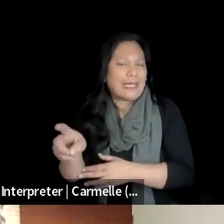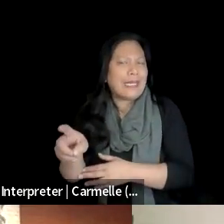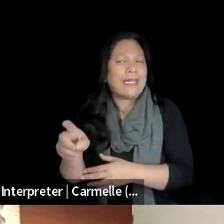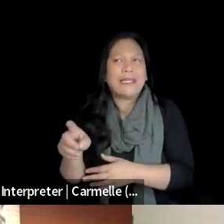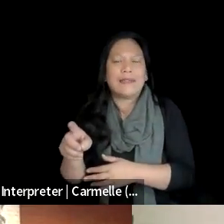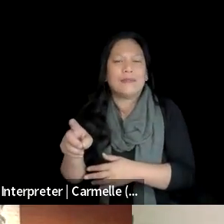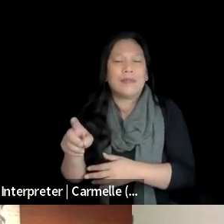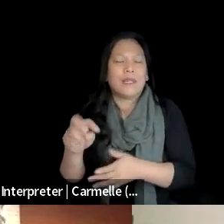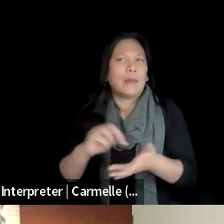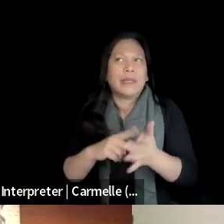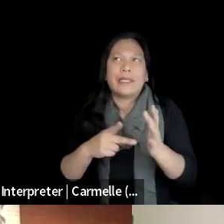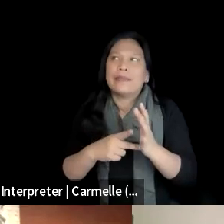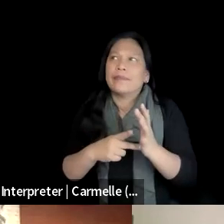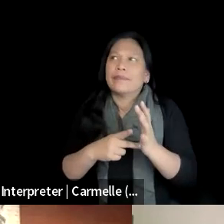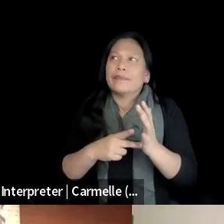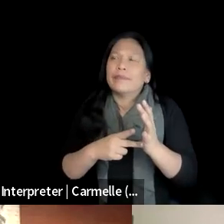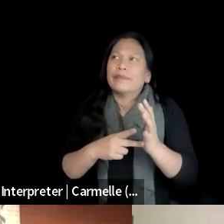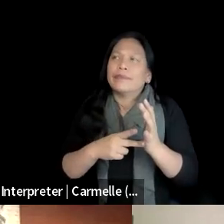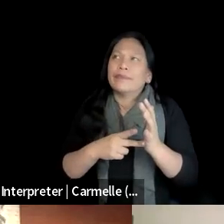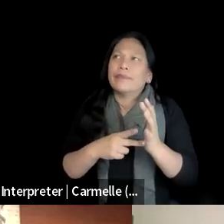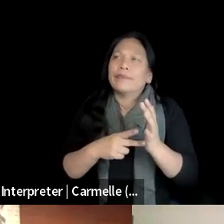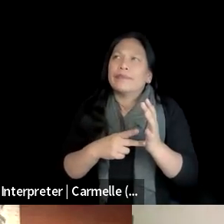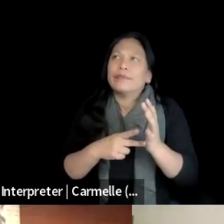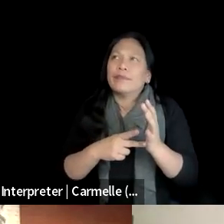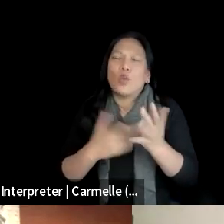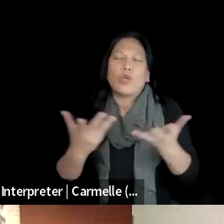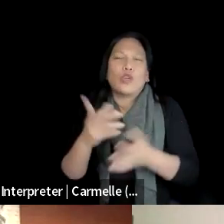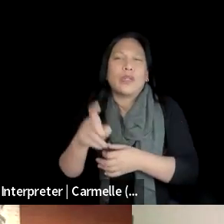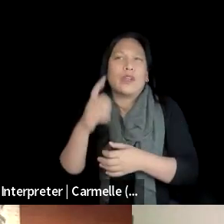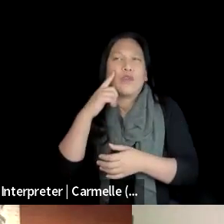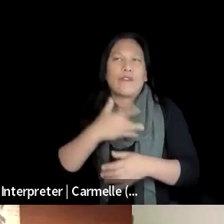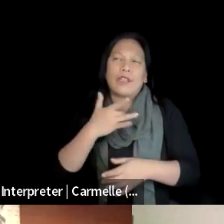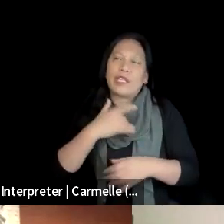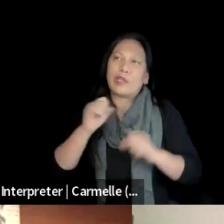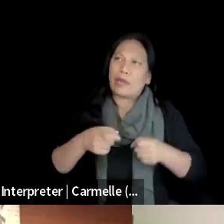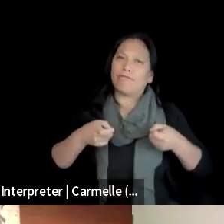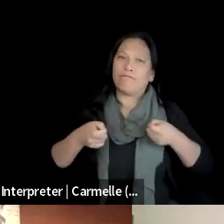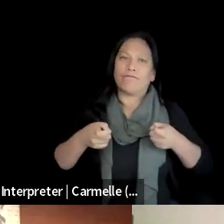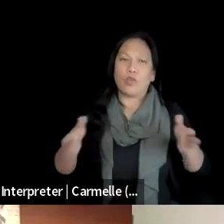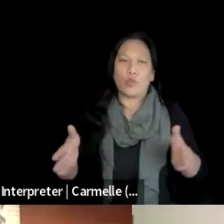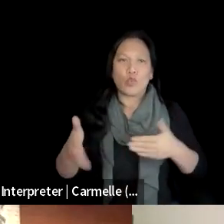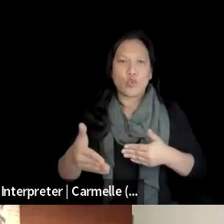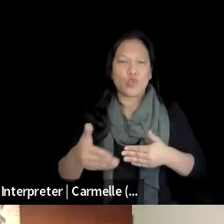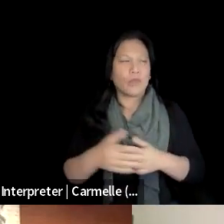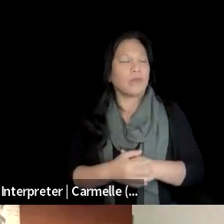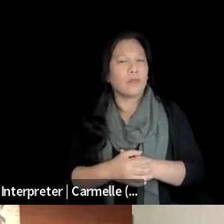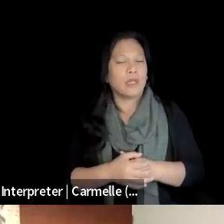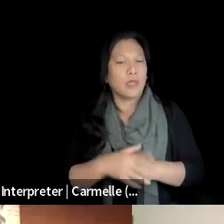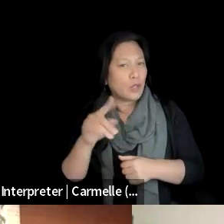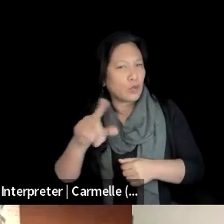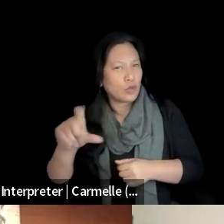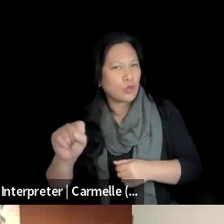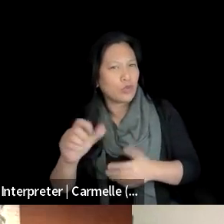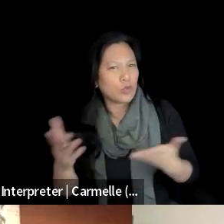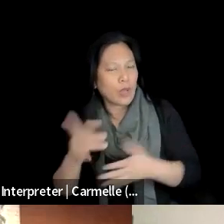can using some of the language that we've heard today, hold the room? What are my tools? Nina, you talked about